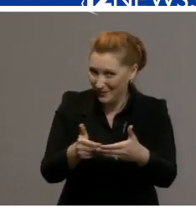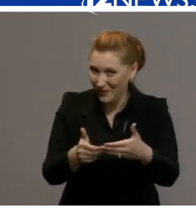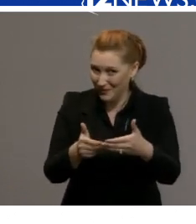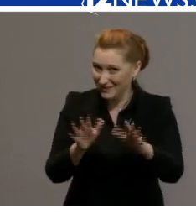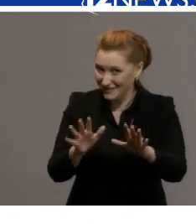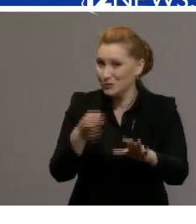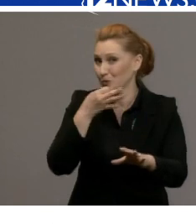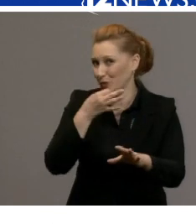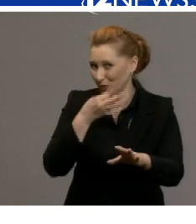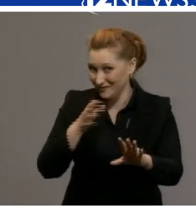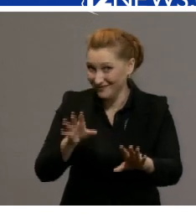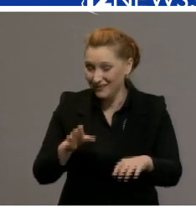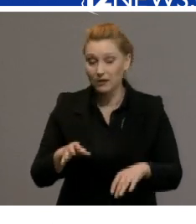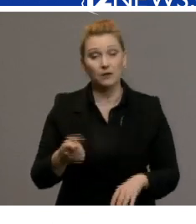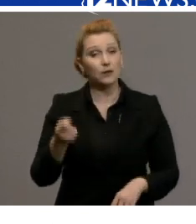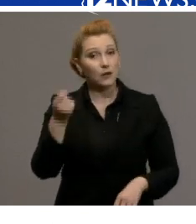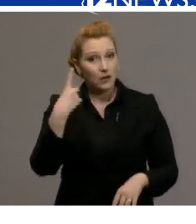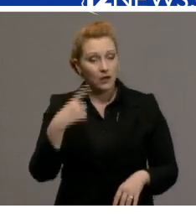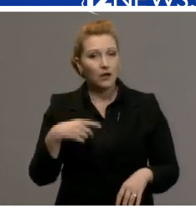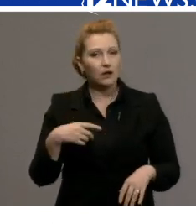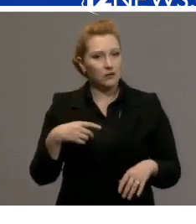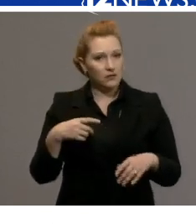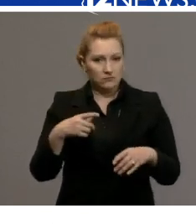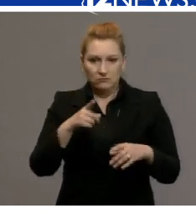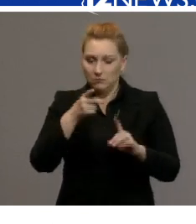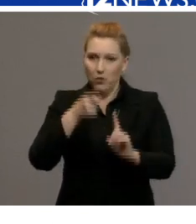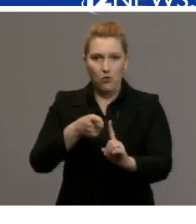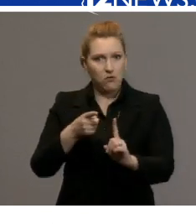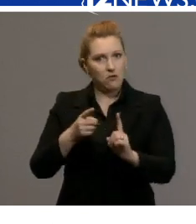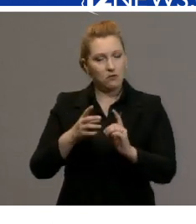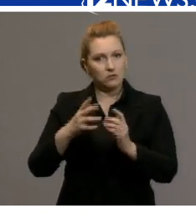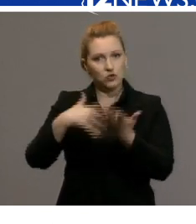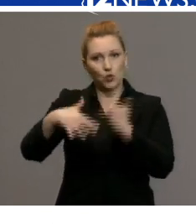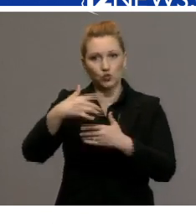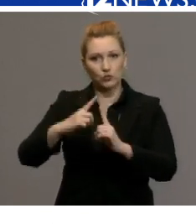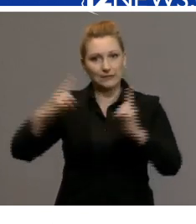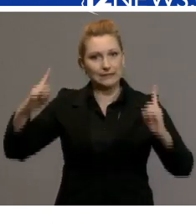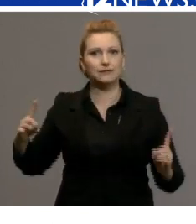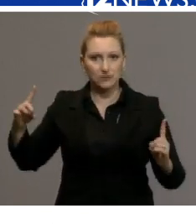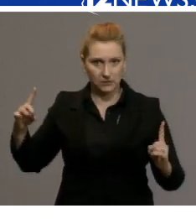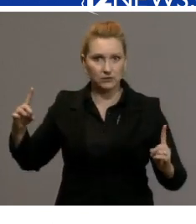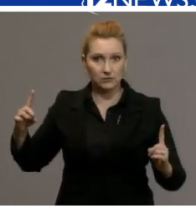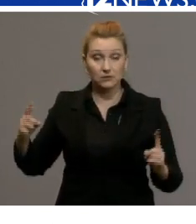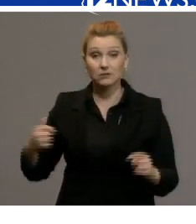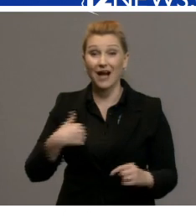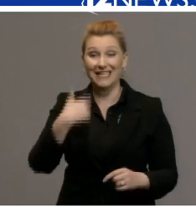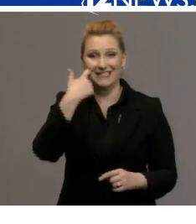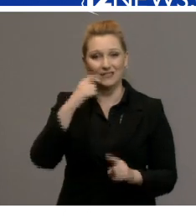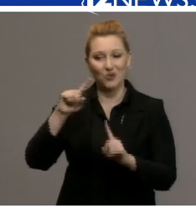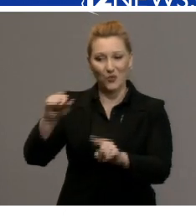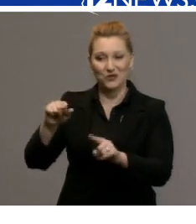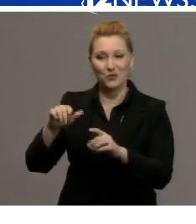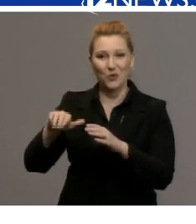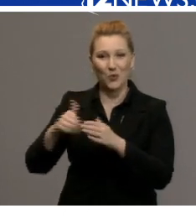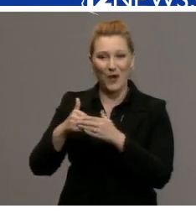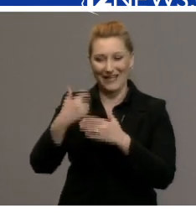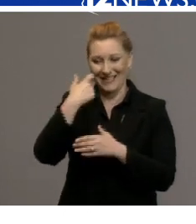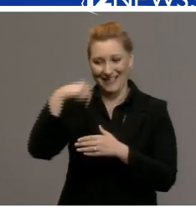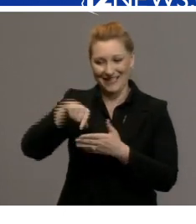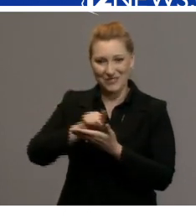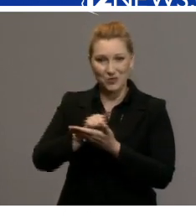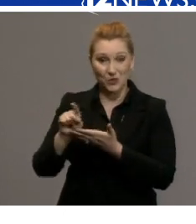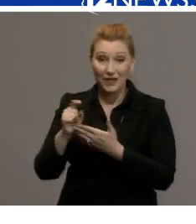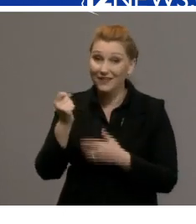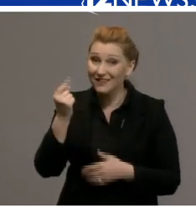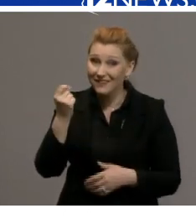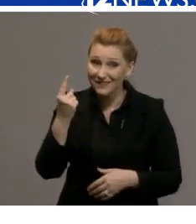this idea around social distancing. I attended a wedding this past week, but it was a much